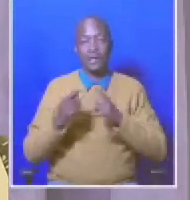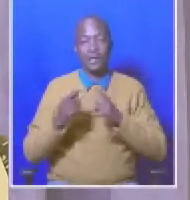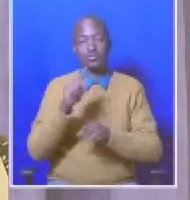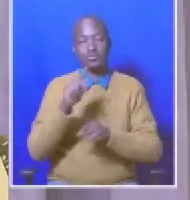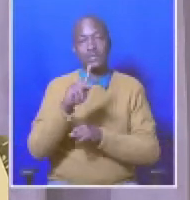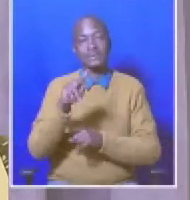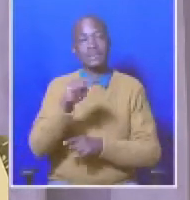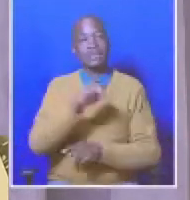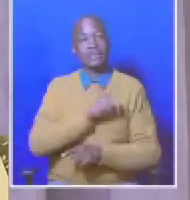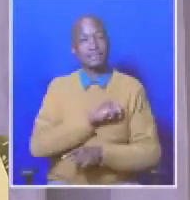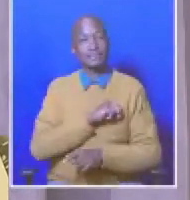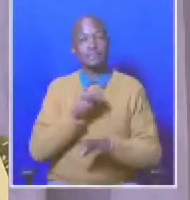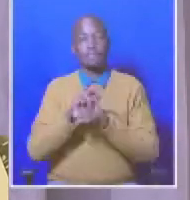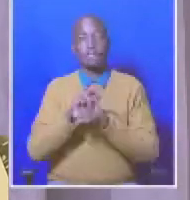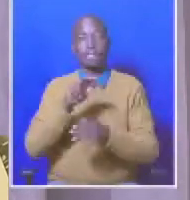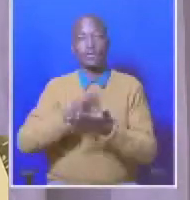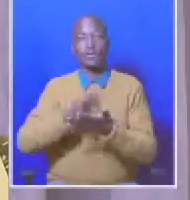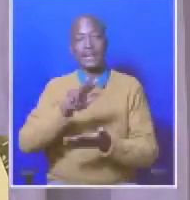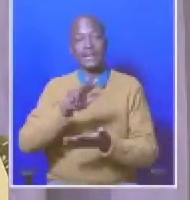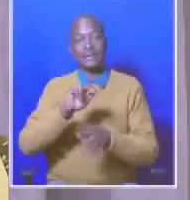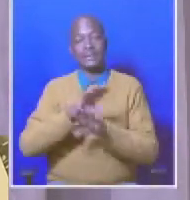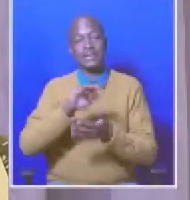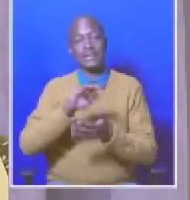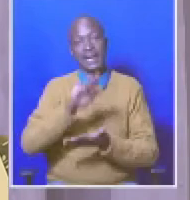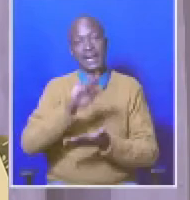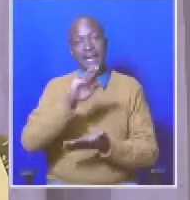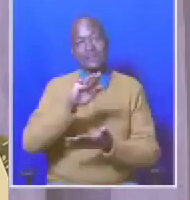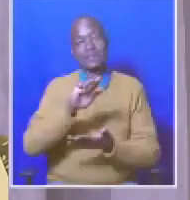Province on the 18th the 19th of May